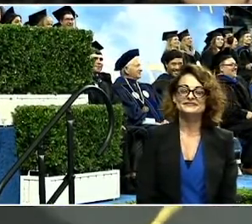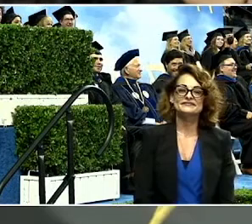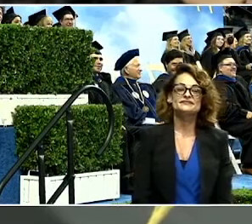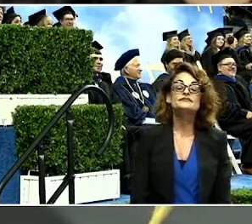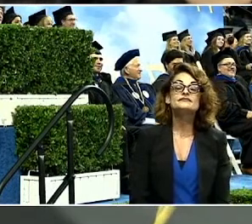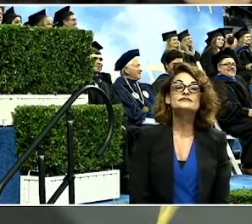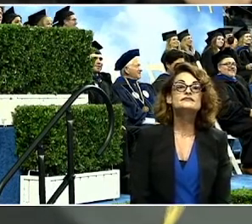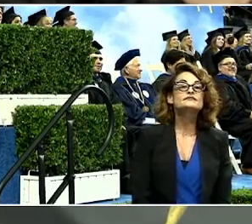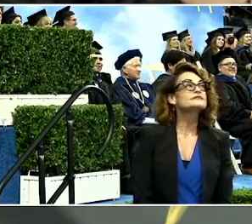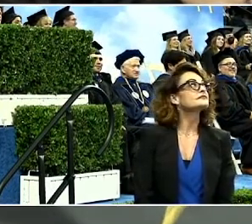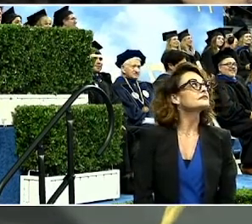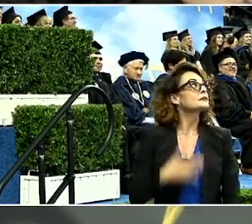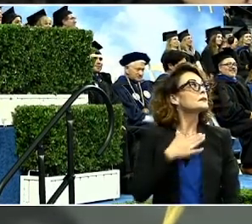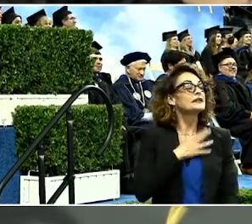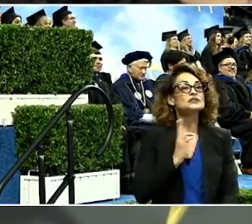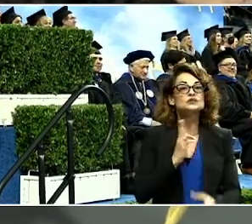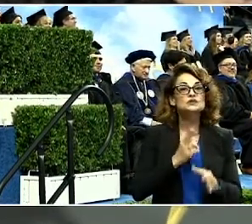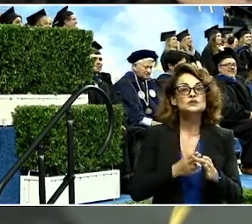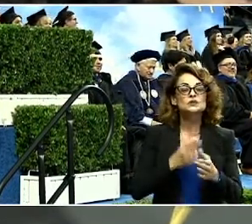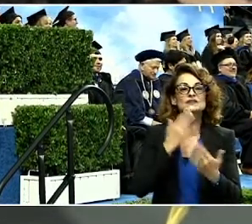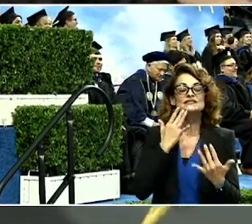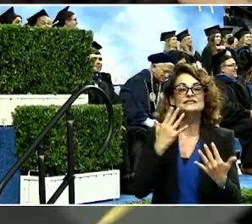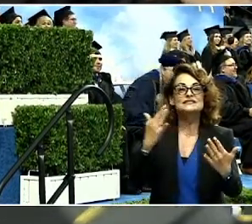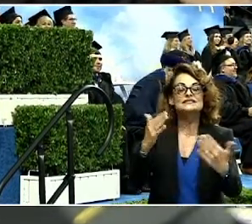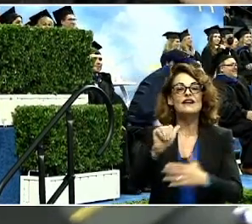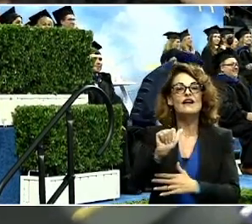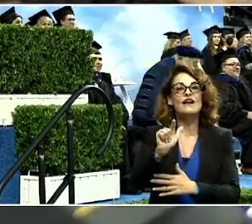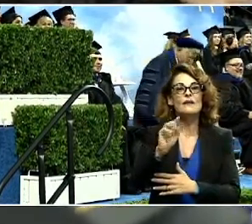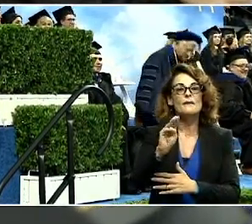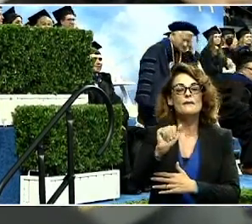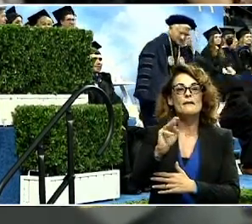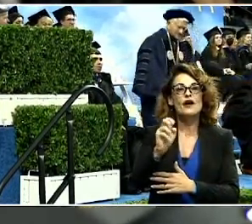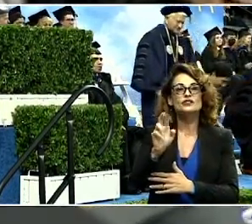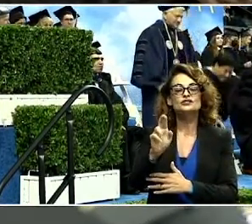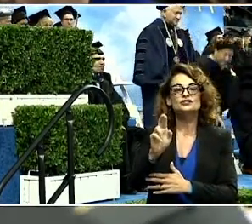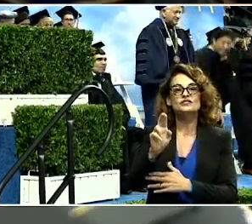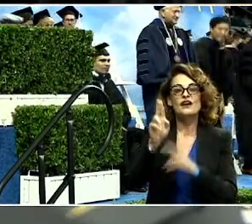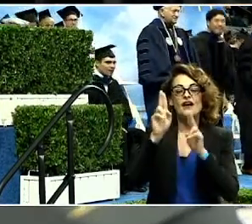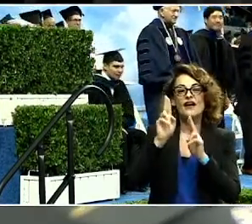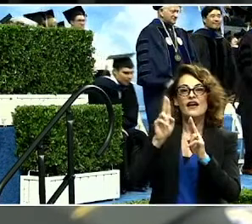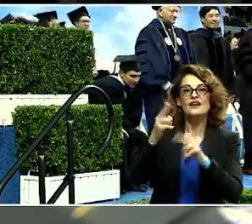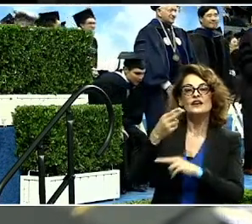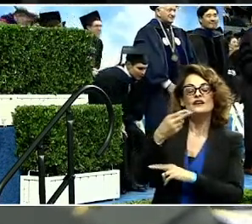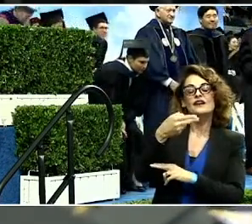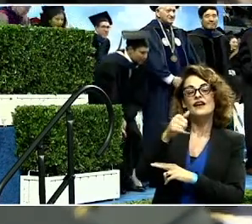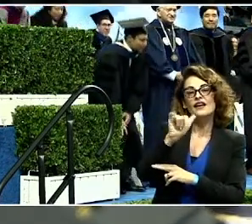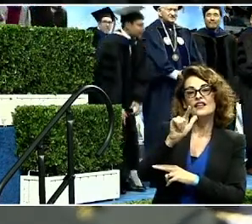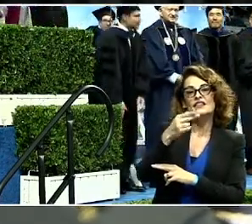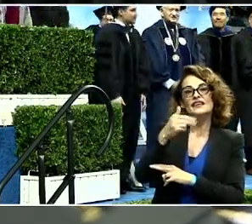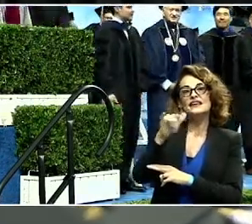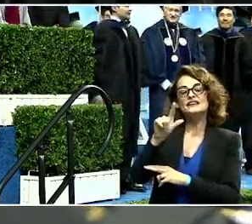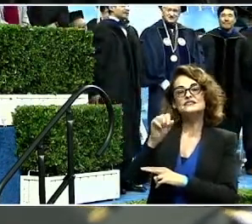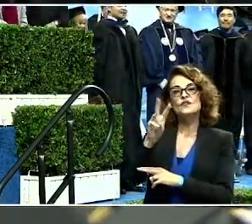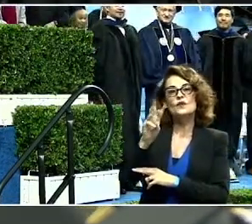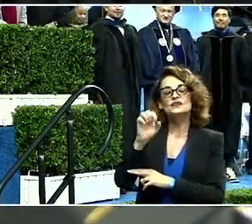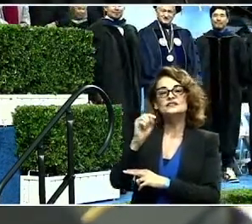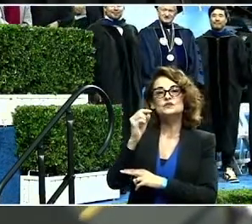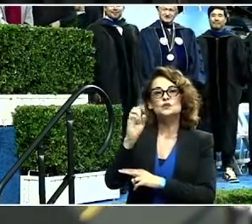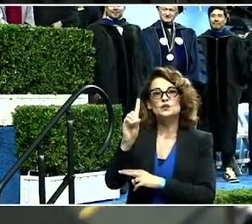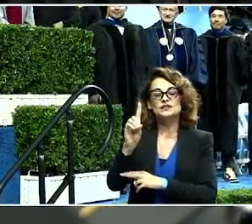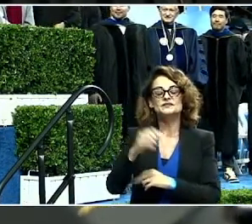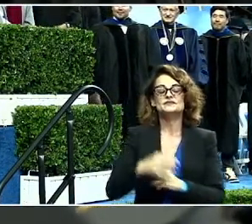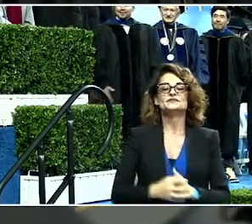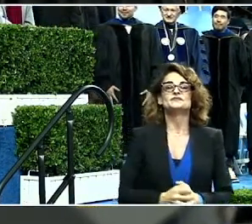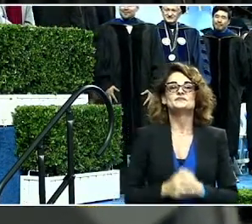Commencement, please join in the singing of the alma mater, Hail to the Hills of Westwood, performed by Mila Moretti, Madison Chamberlain, Kevin